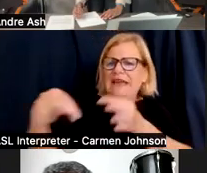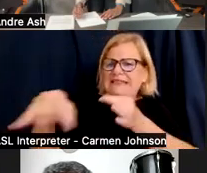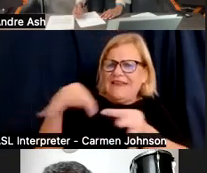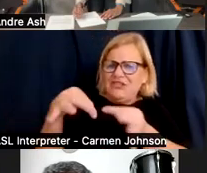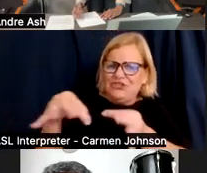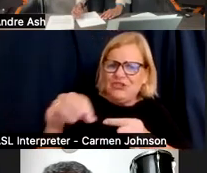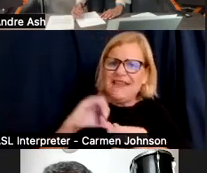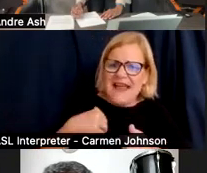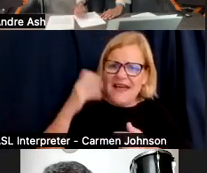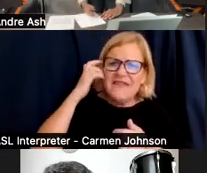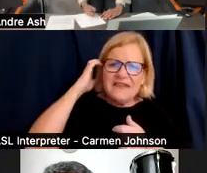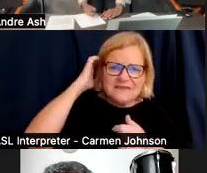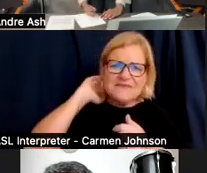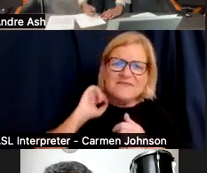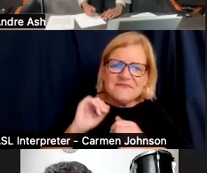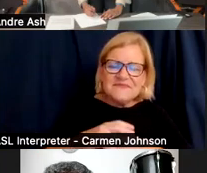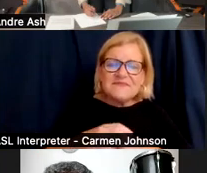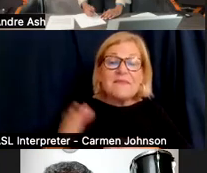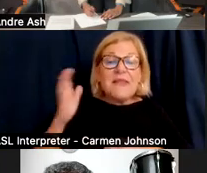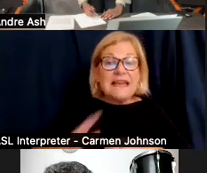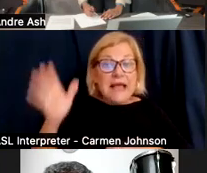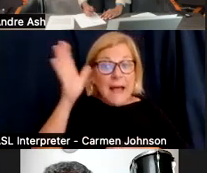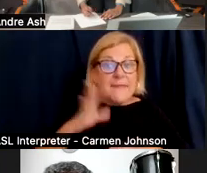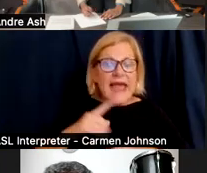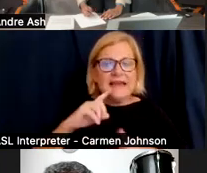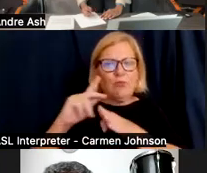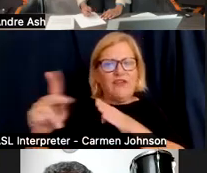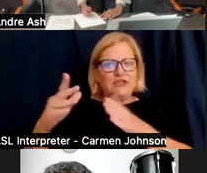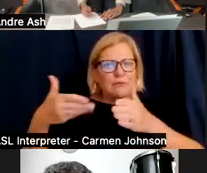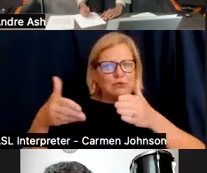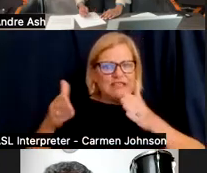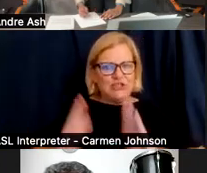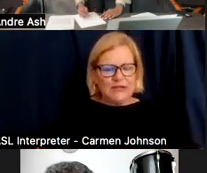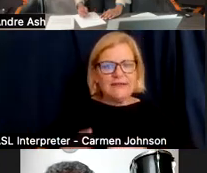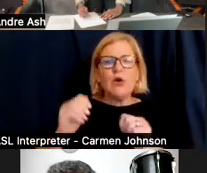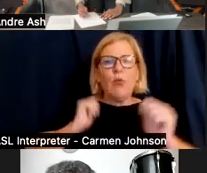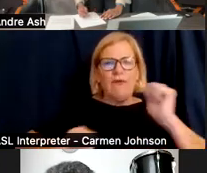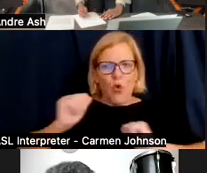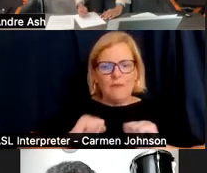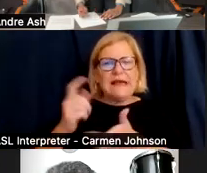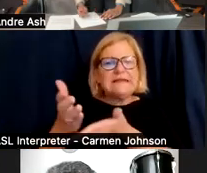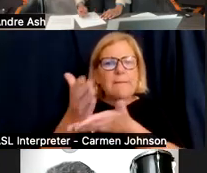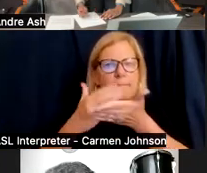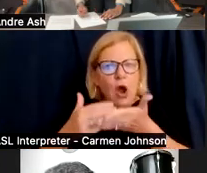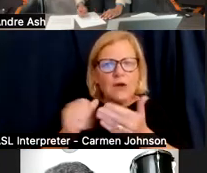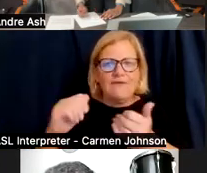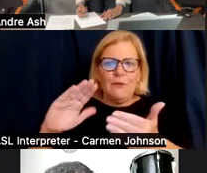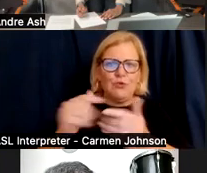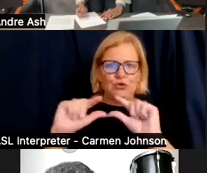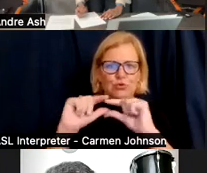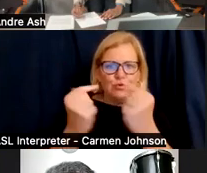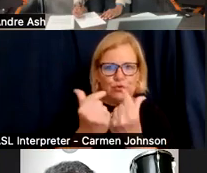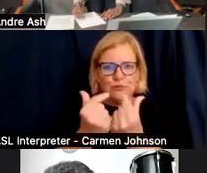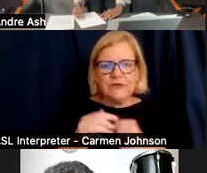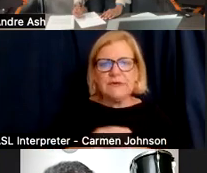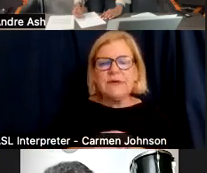I have for it. A sideman is a professional musician who performs as part of a musical group,